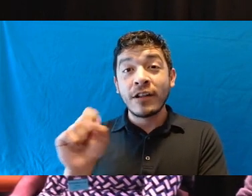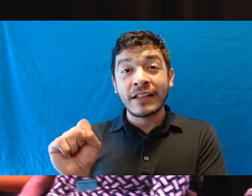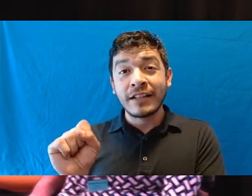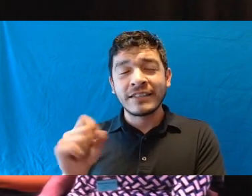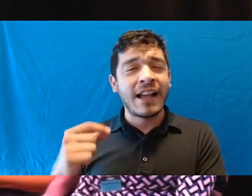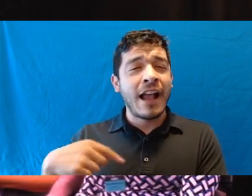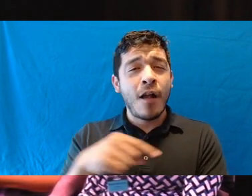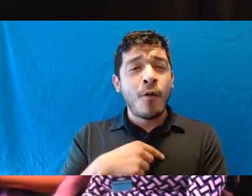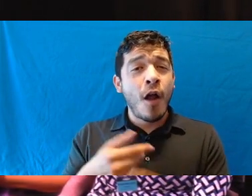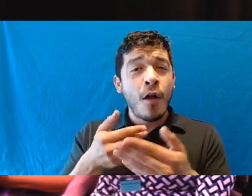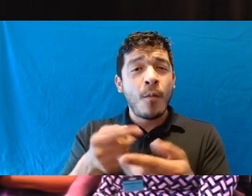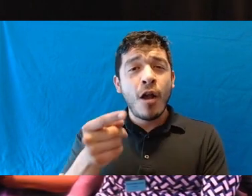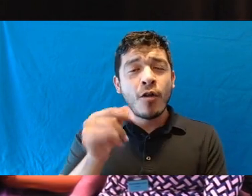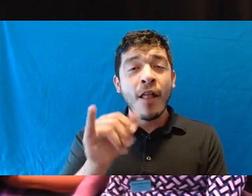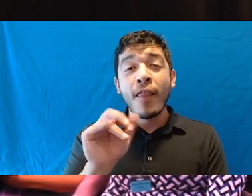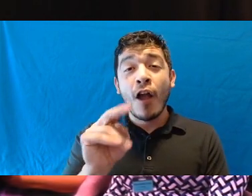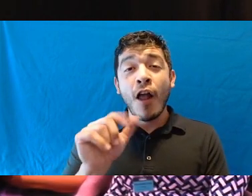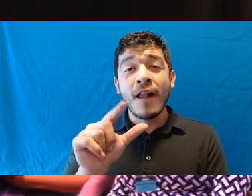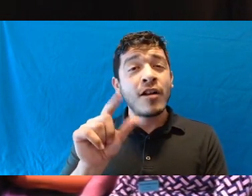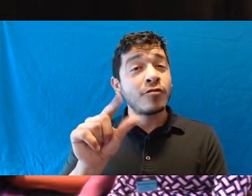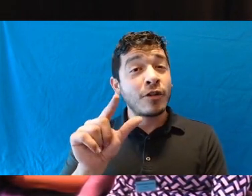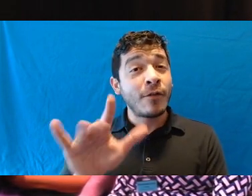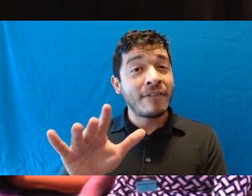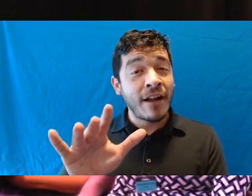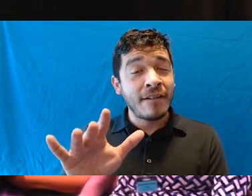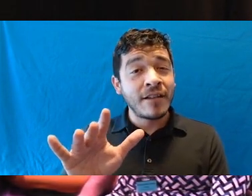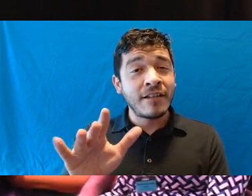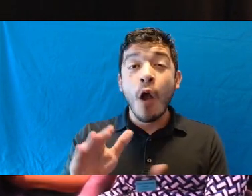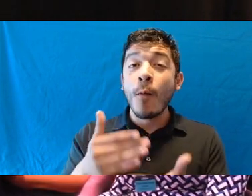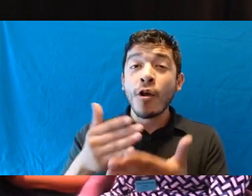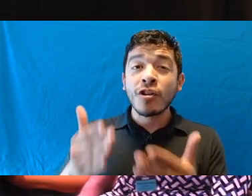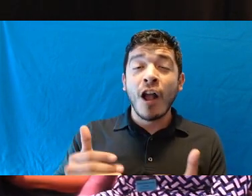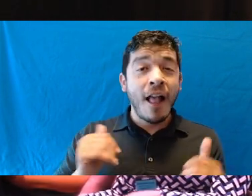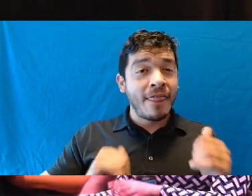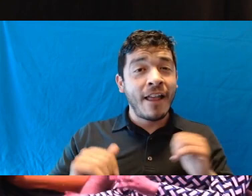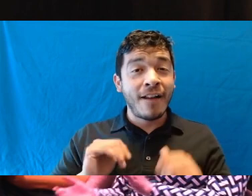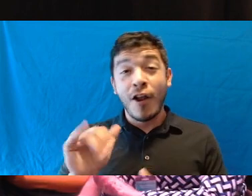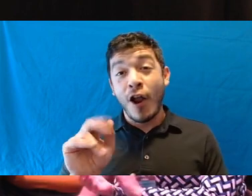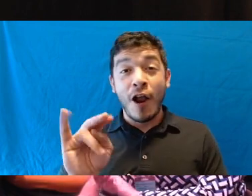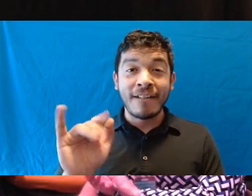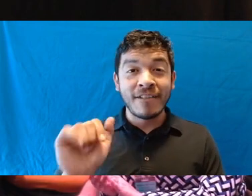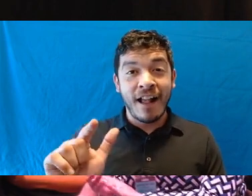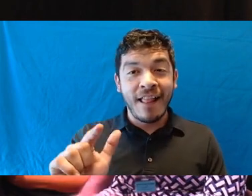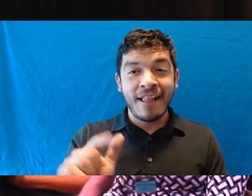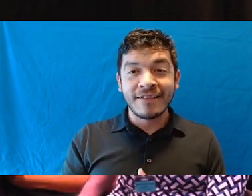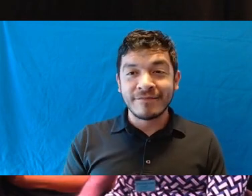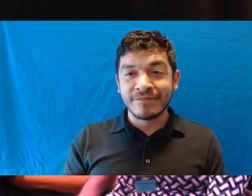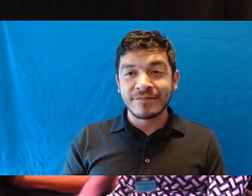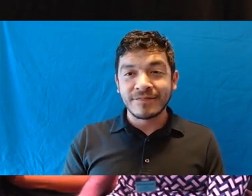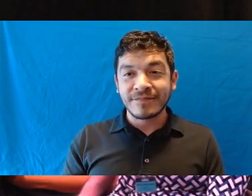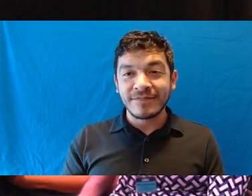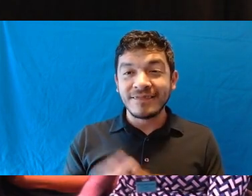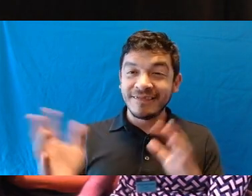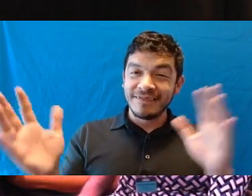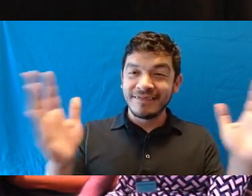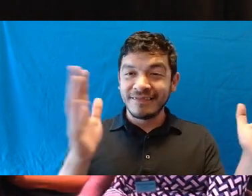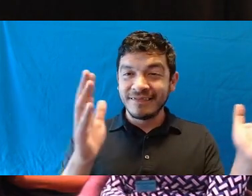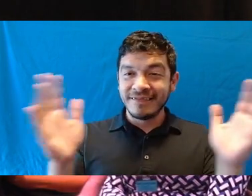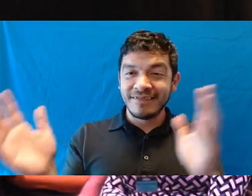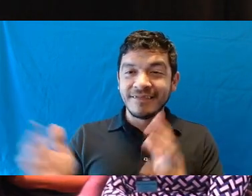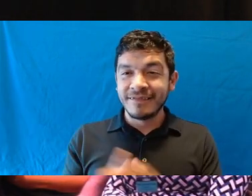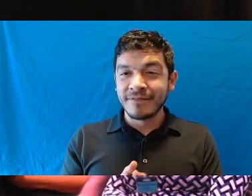Carnaval 2025 Musical Theater Carnaval. The LTC